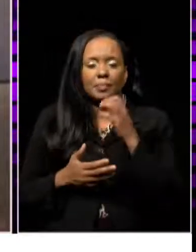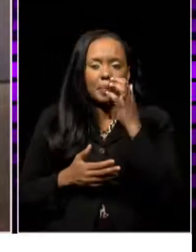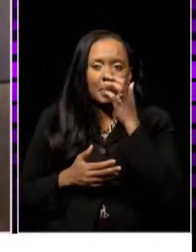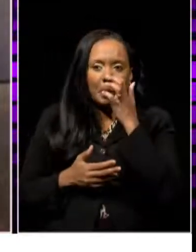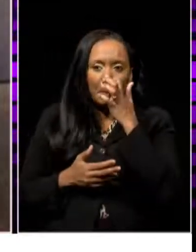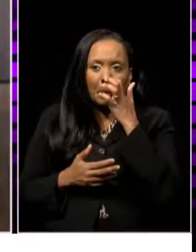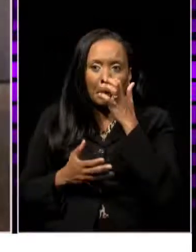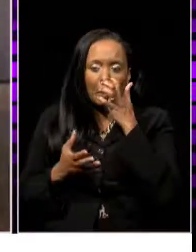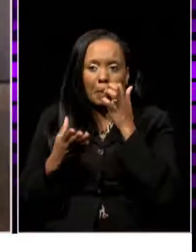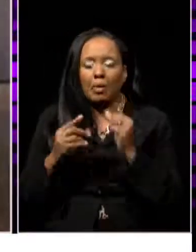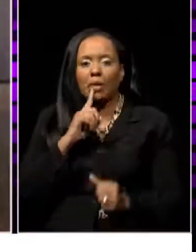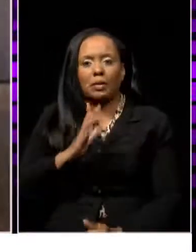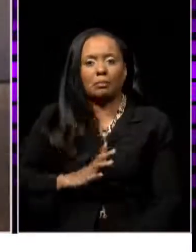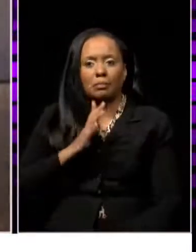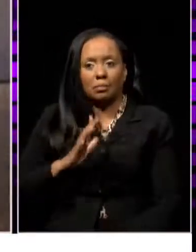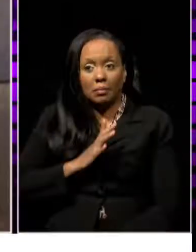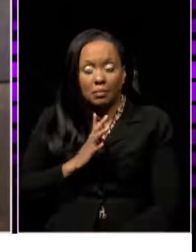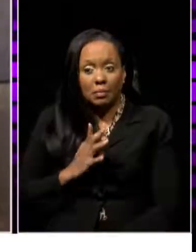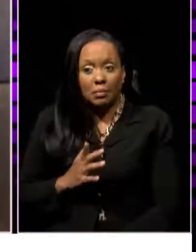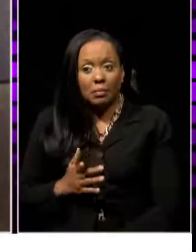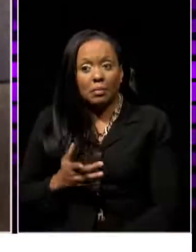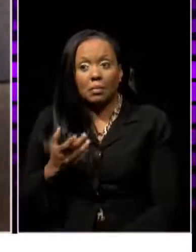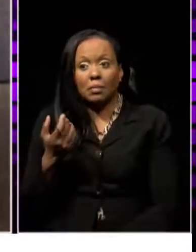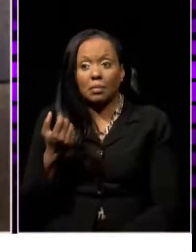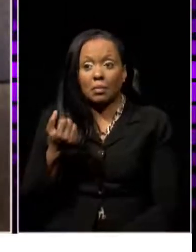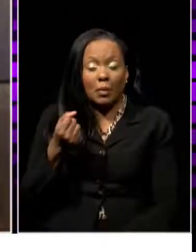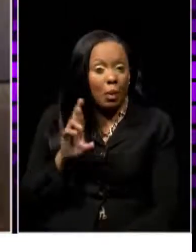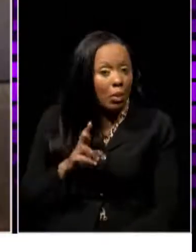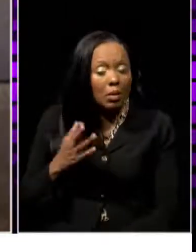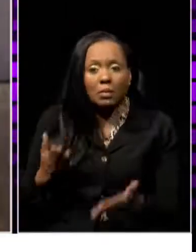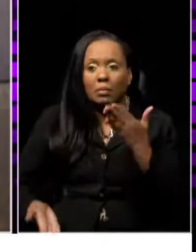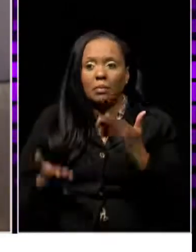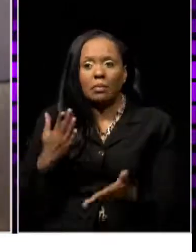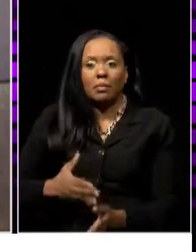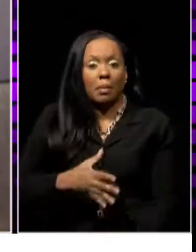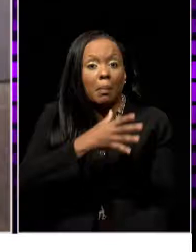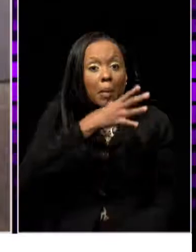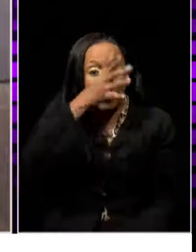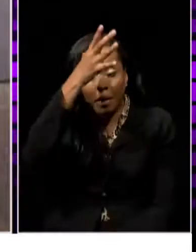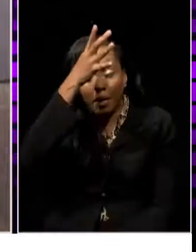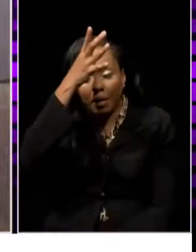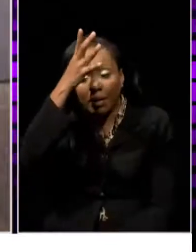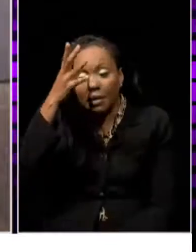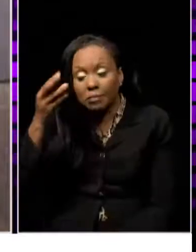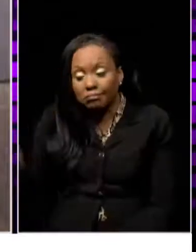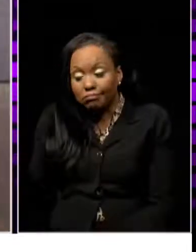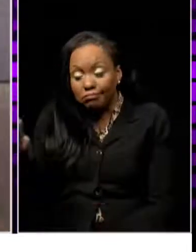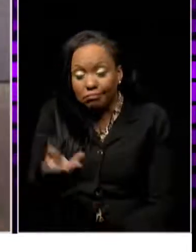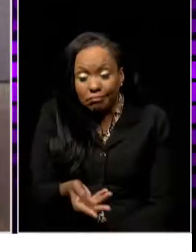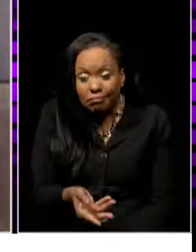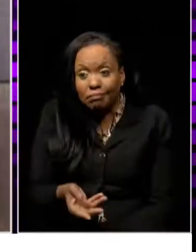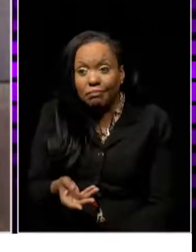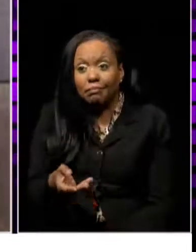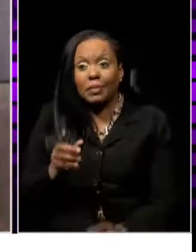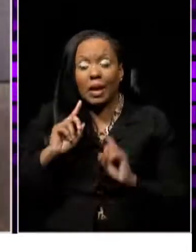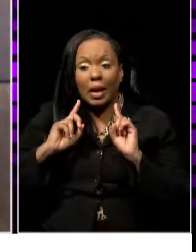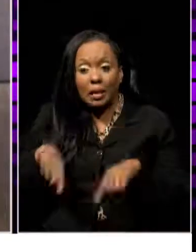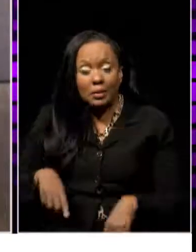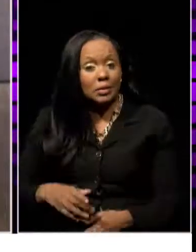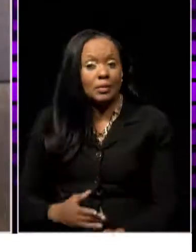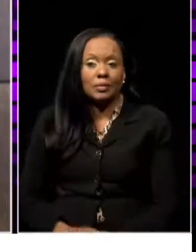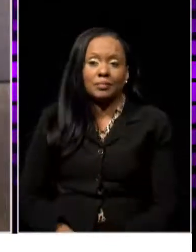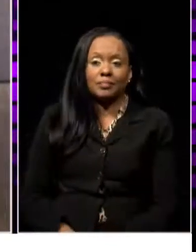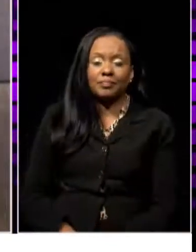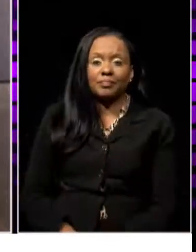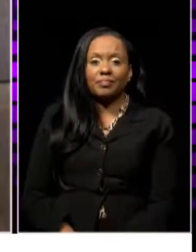and it may be found online. It could very well be too that the parent or someone else would have furnished those answers. So, as